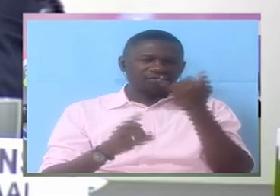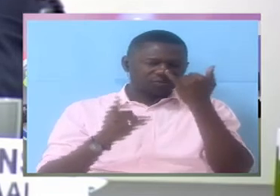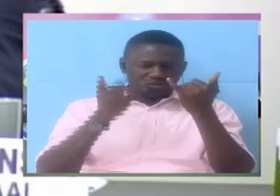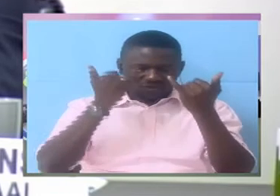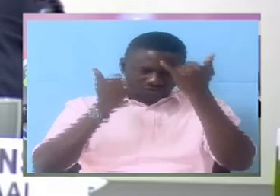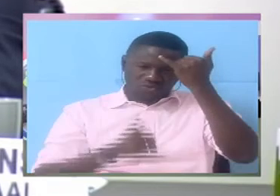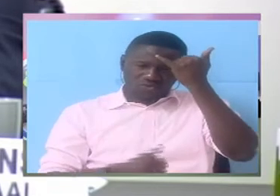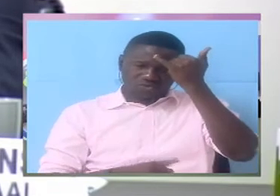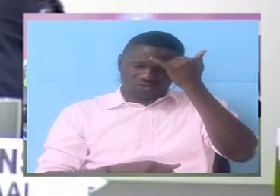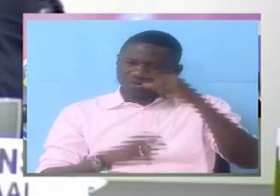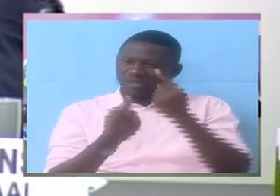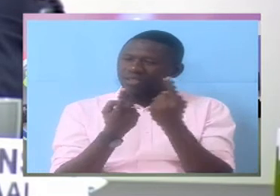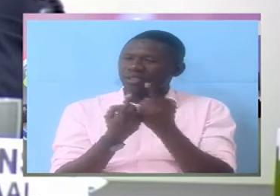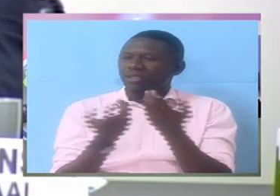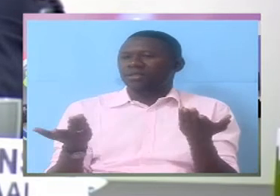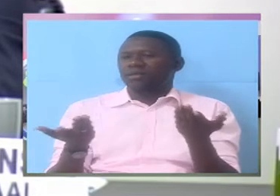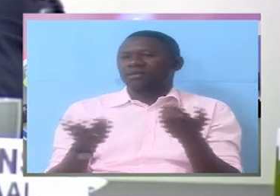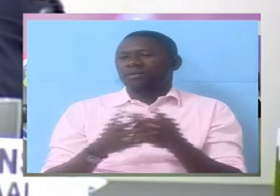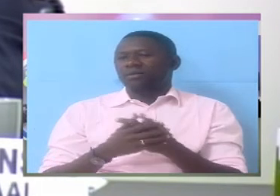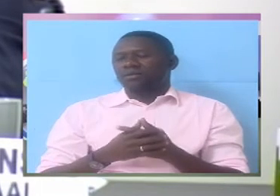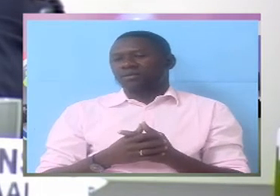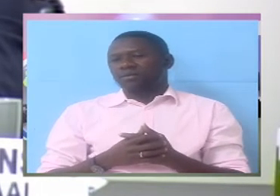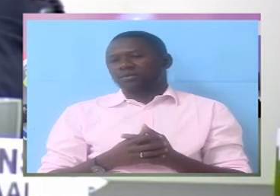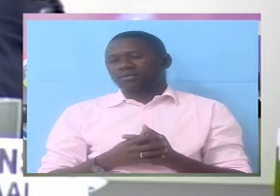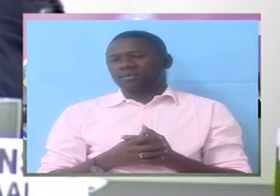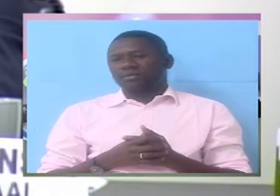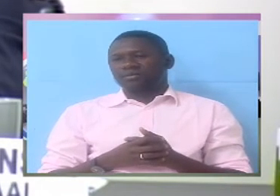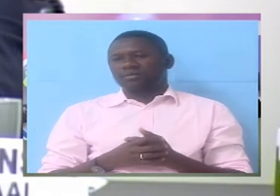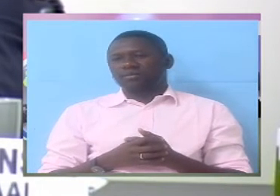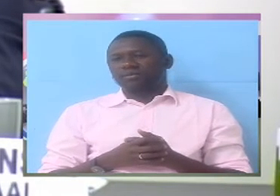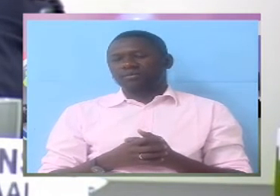Can we have that interpretation?